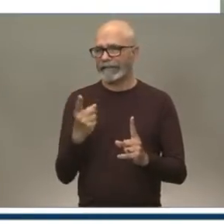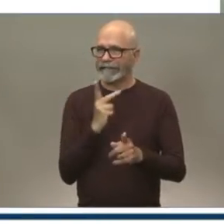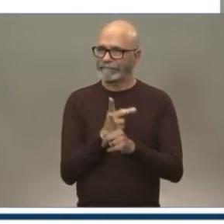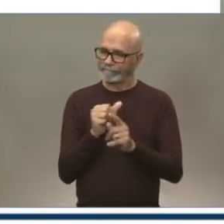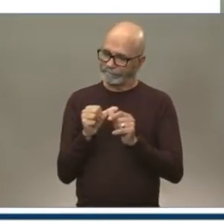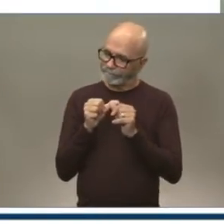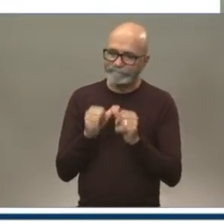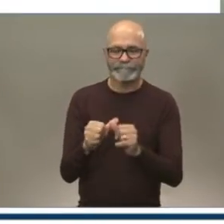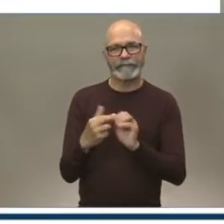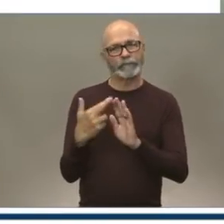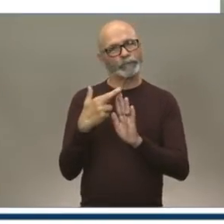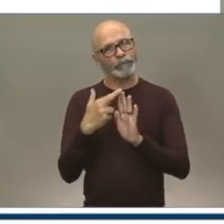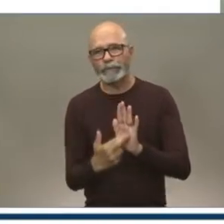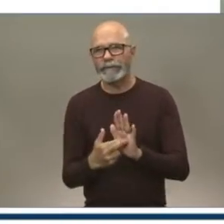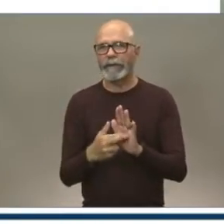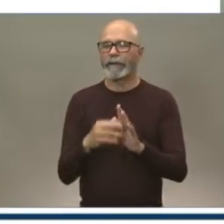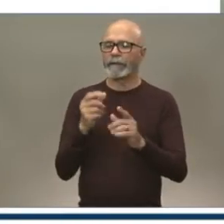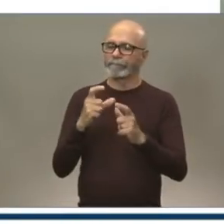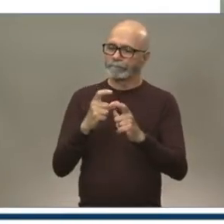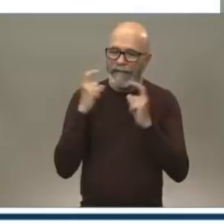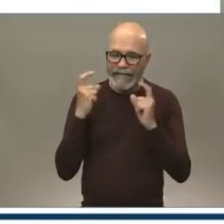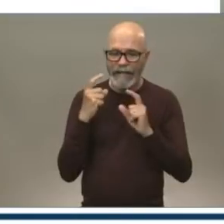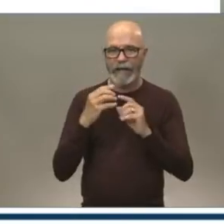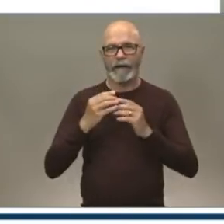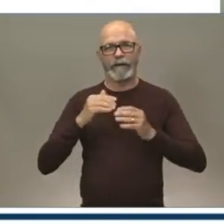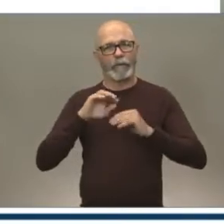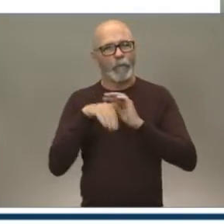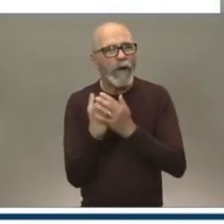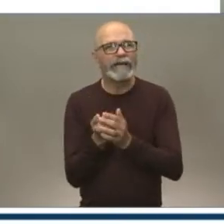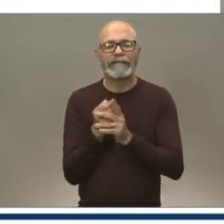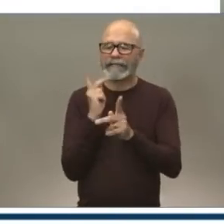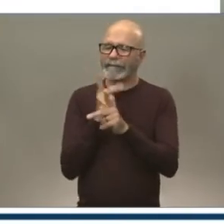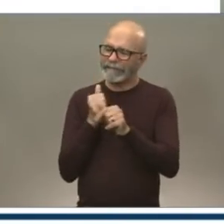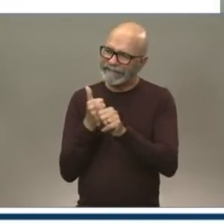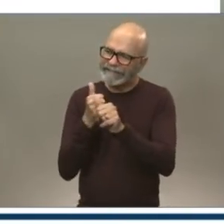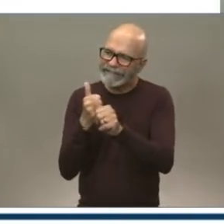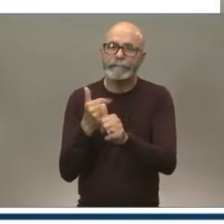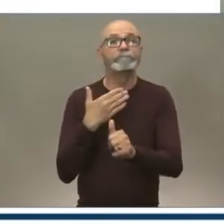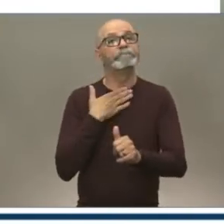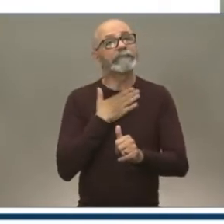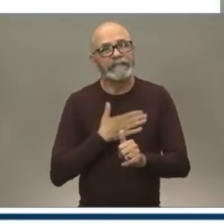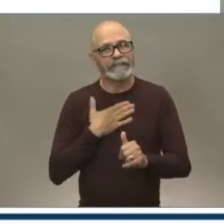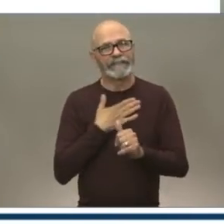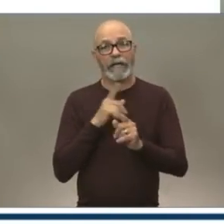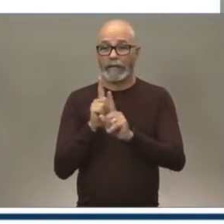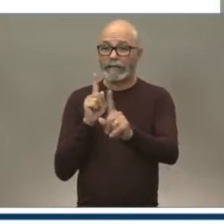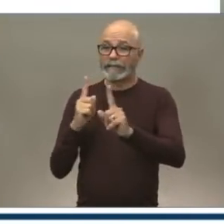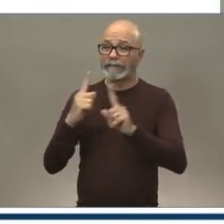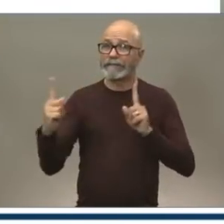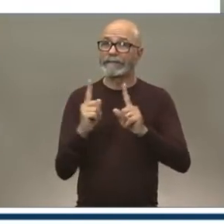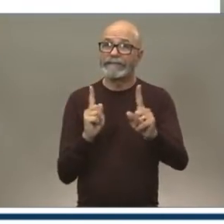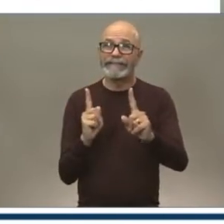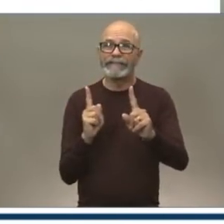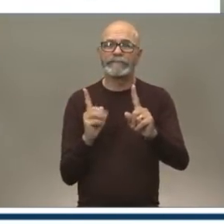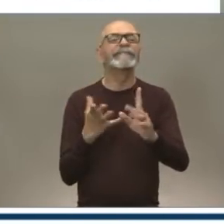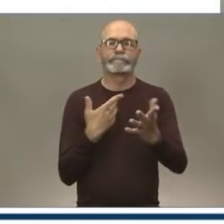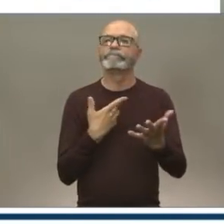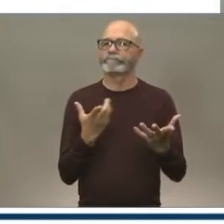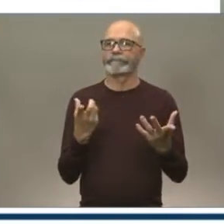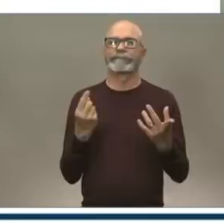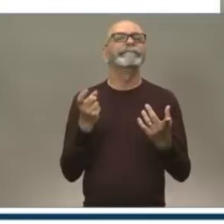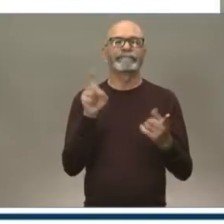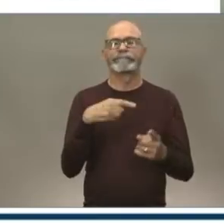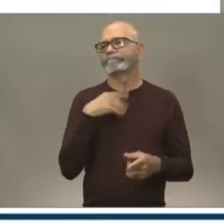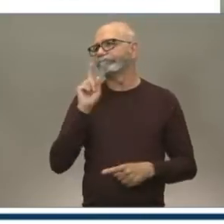health protocols. That's why we move swiftly to impose restrictions where needed, and most recently at the